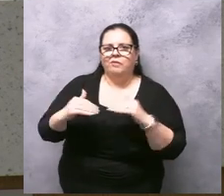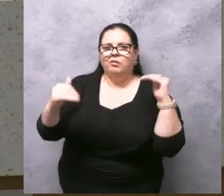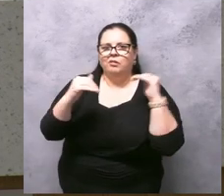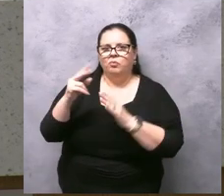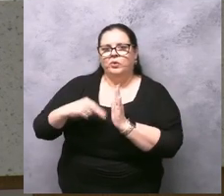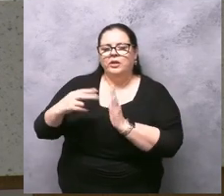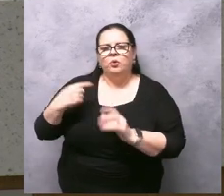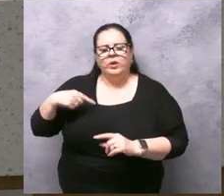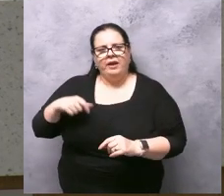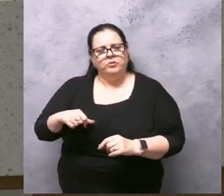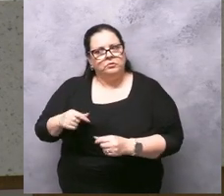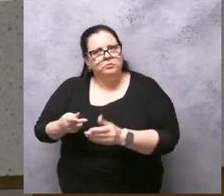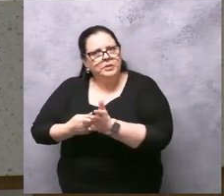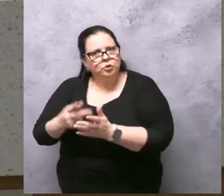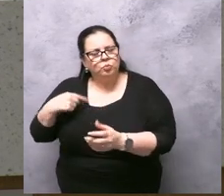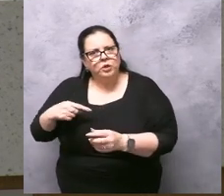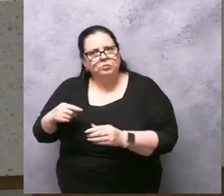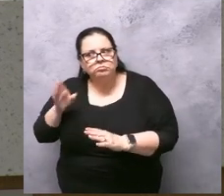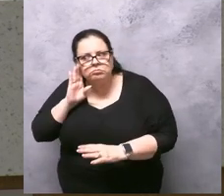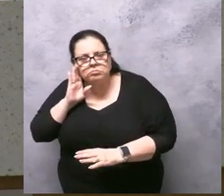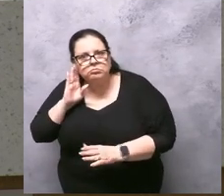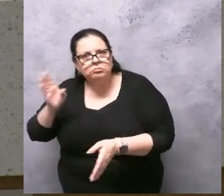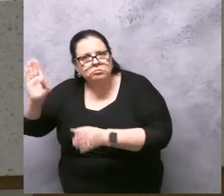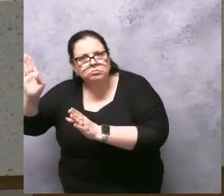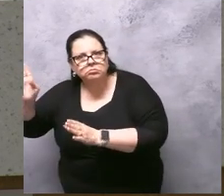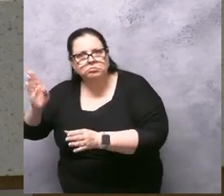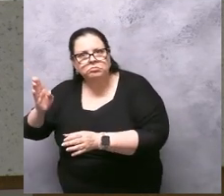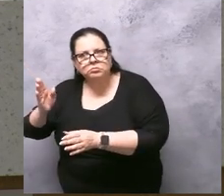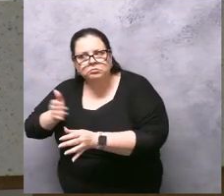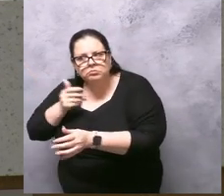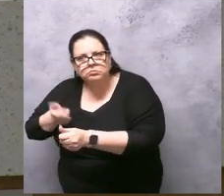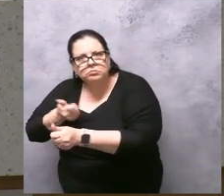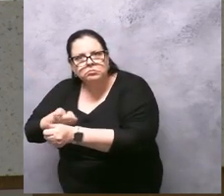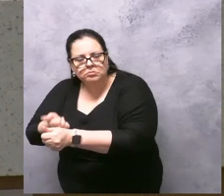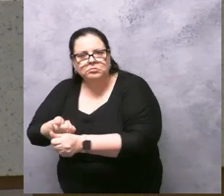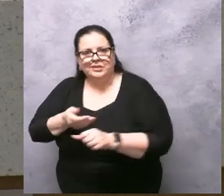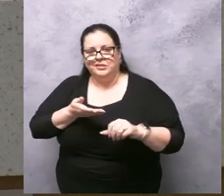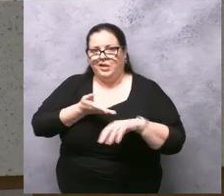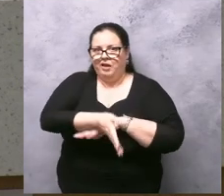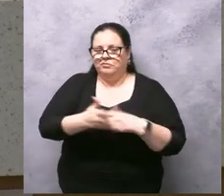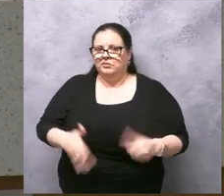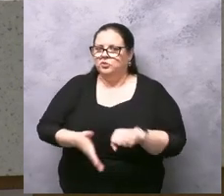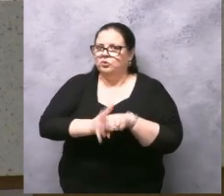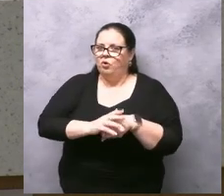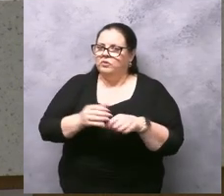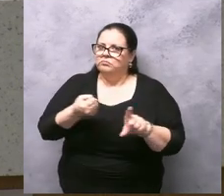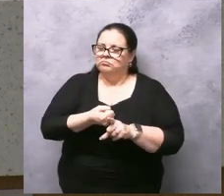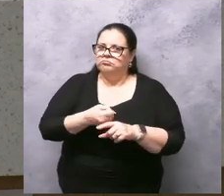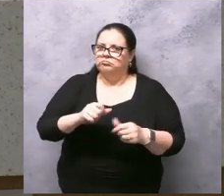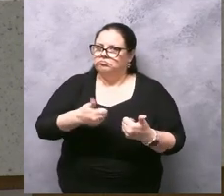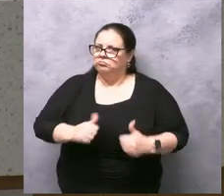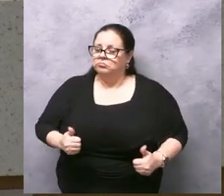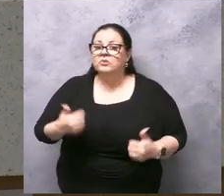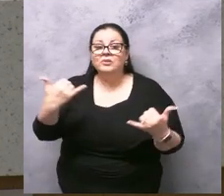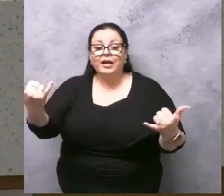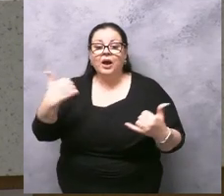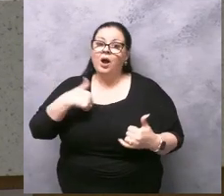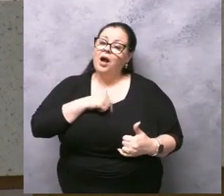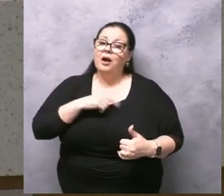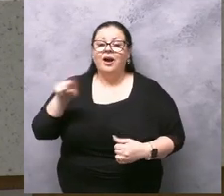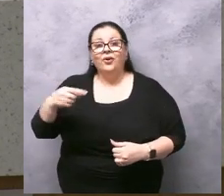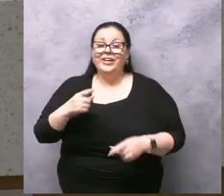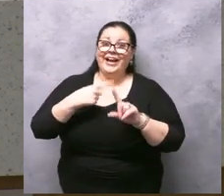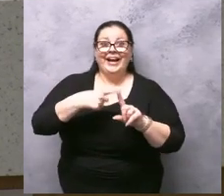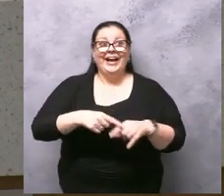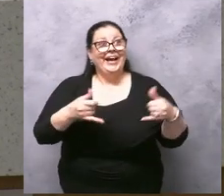to make sure that we're not losing the progress that we've made, especially after COVID. We must stay vigilant. And I am called to be more than a cheerleader, I'm called to